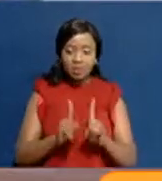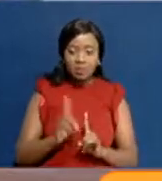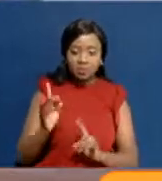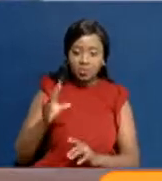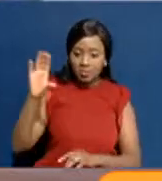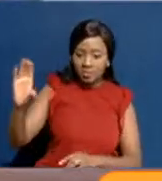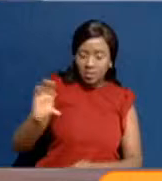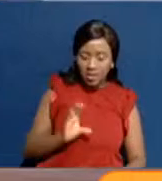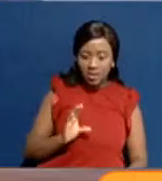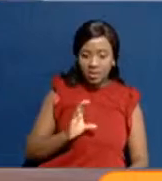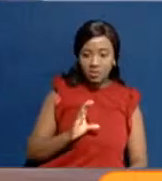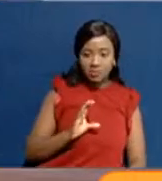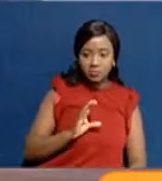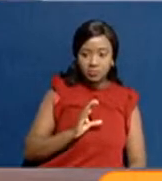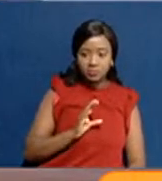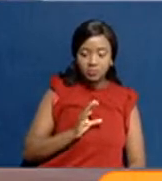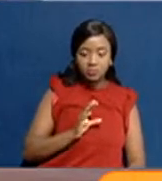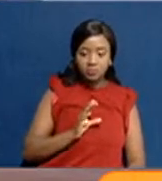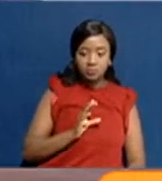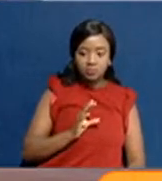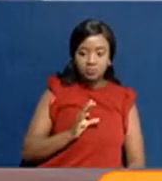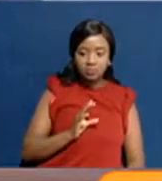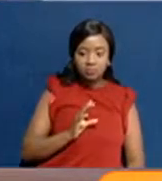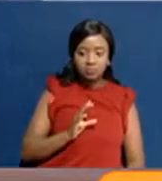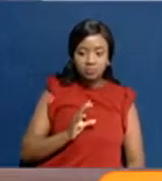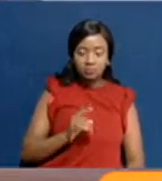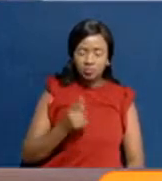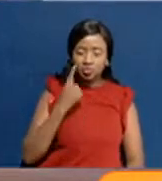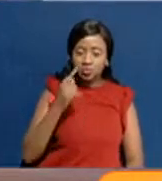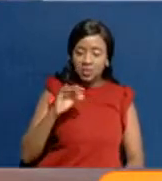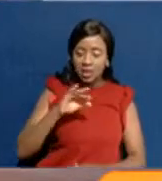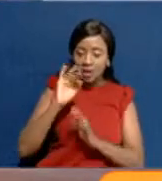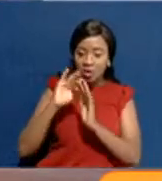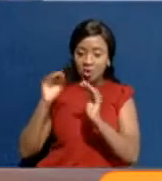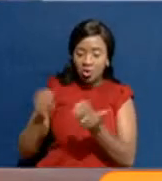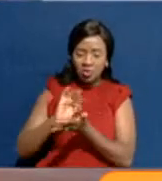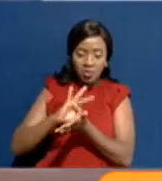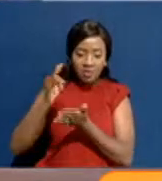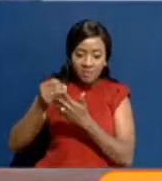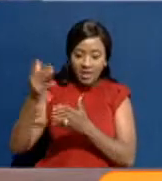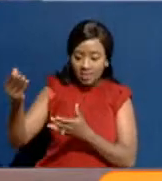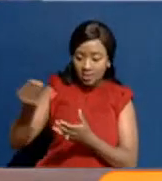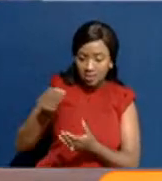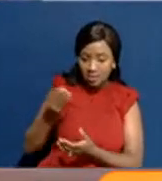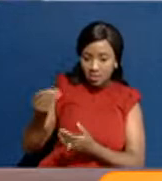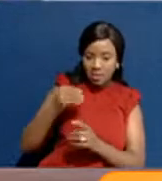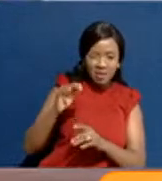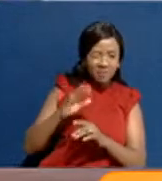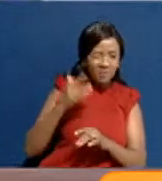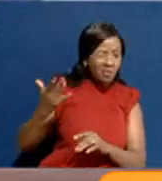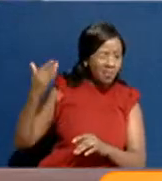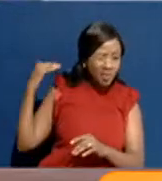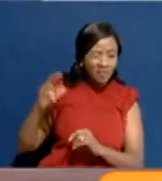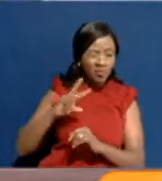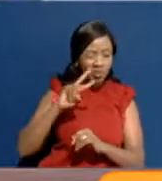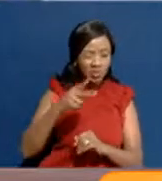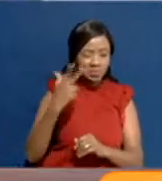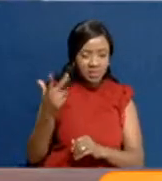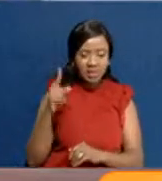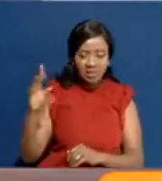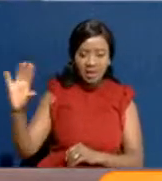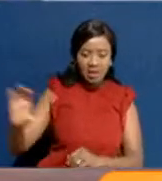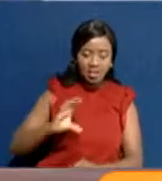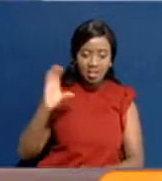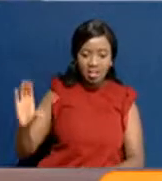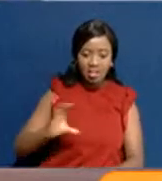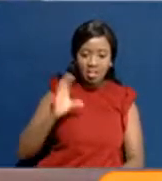money. In fact, if you want to just take a look at all the money we have received from Global Fund since its start, since 2003, Global Fund has disbursed